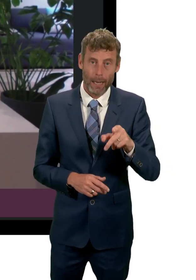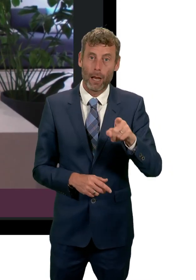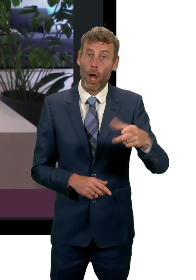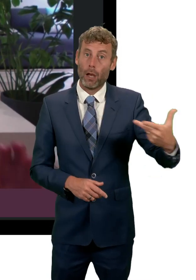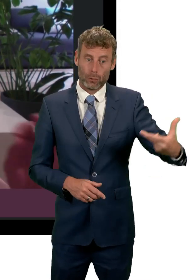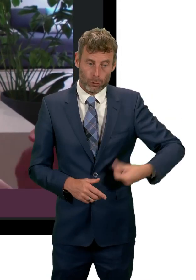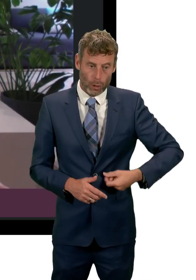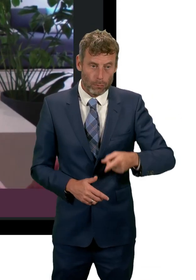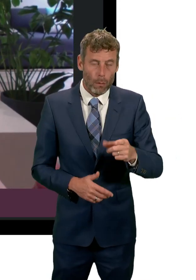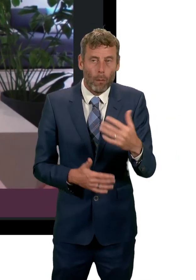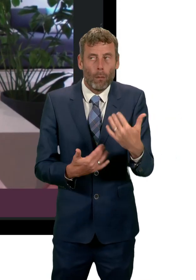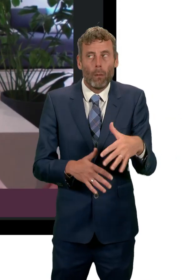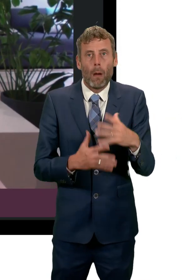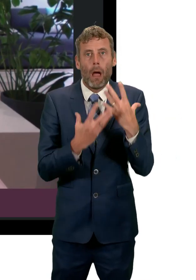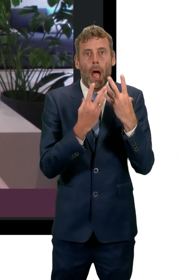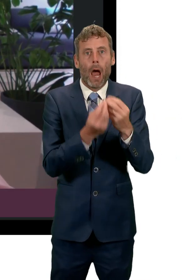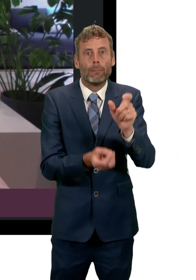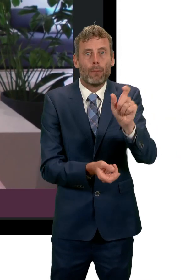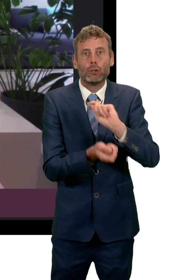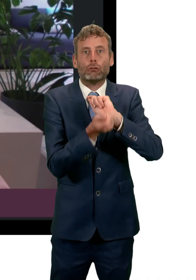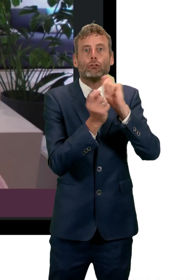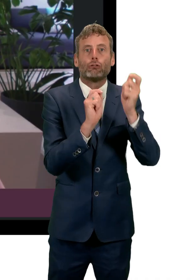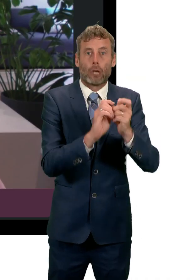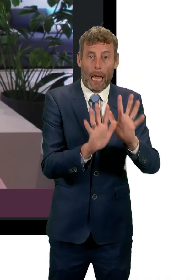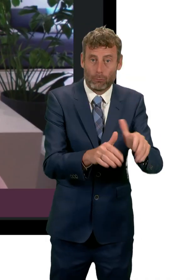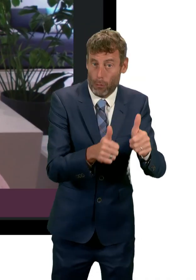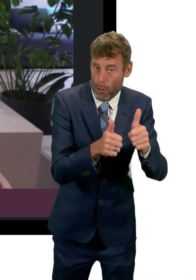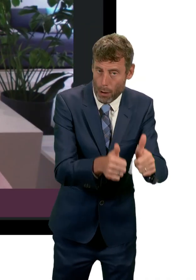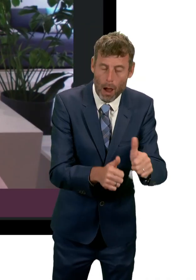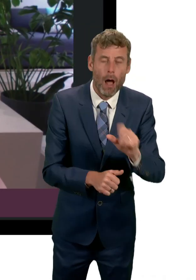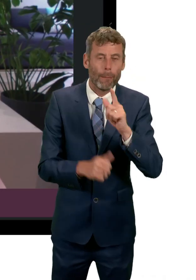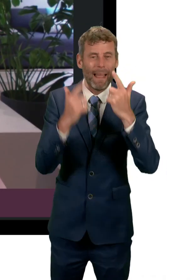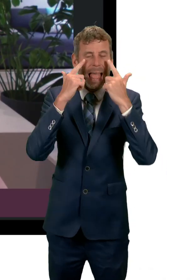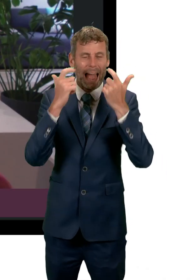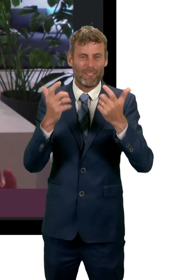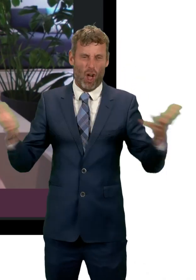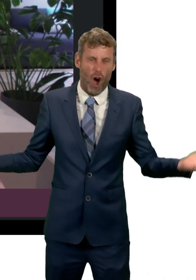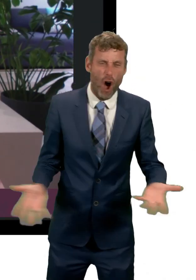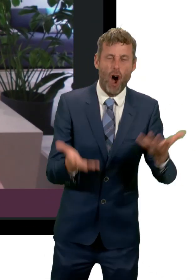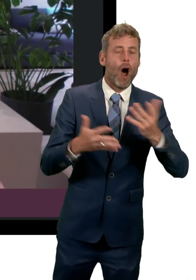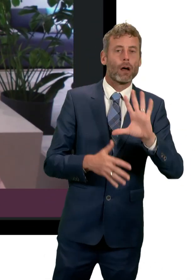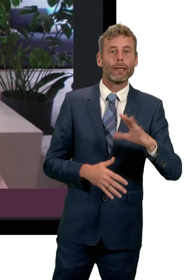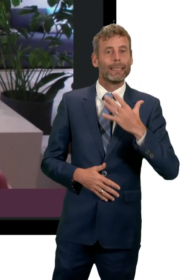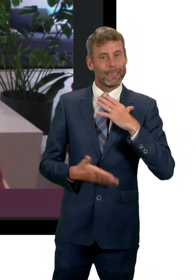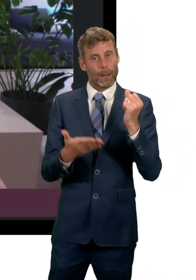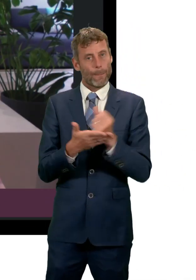transformation that's possible, both physically and mentally. But there are big issues, and I'm sure we'll get to them, big issues around